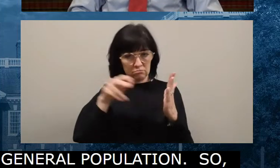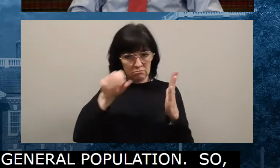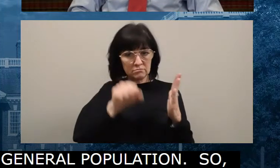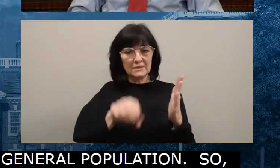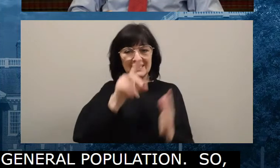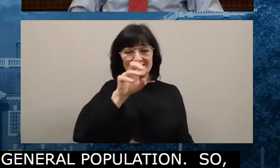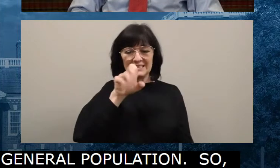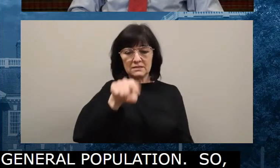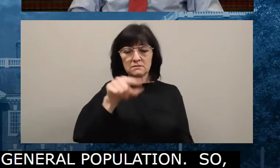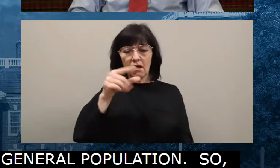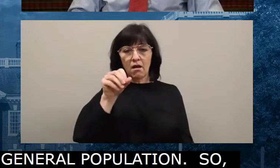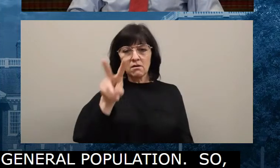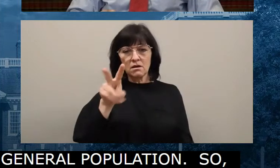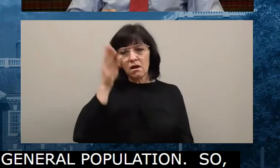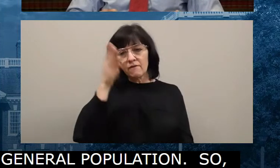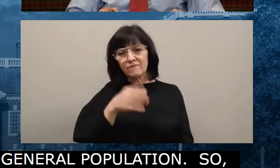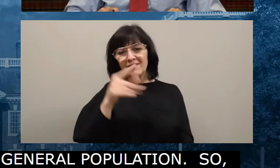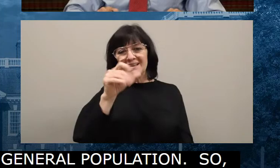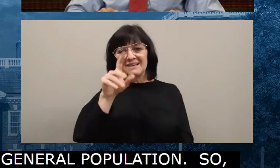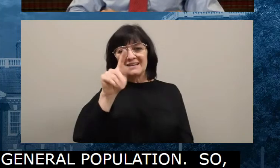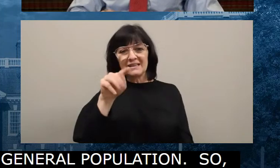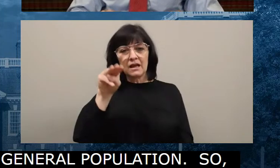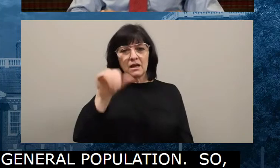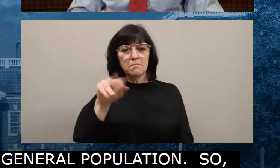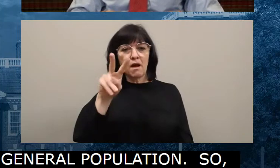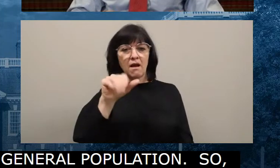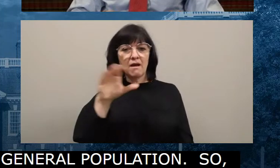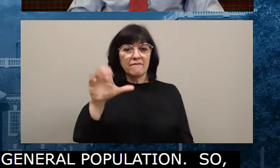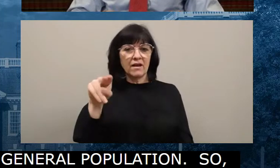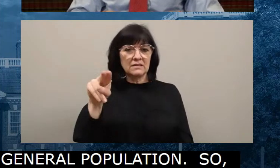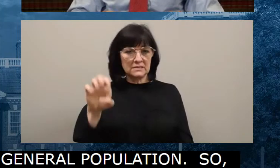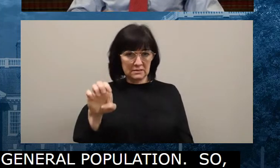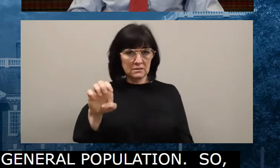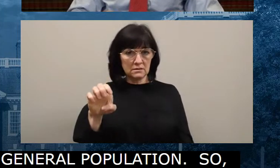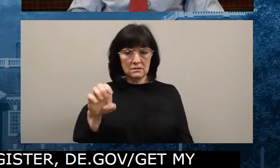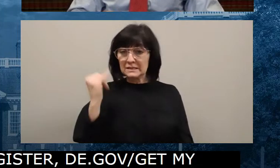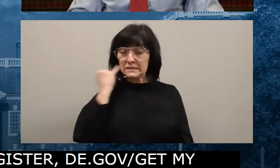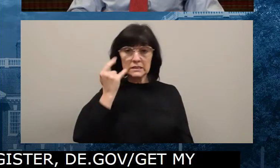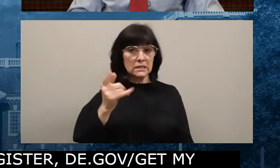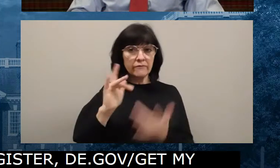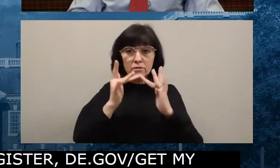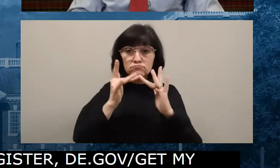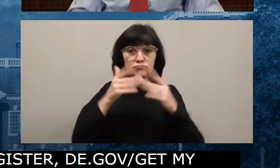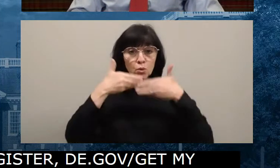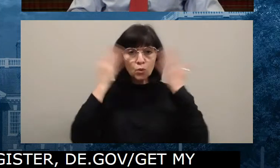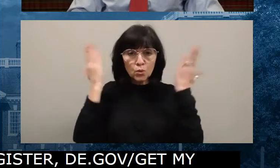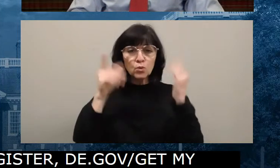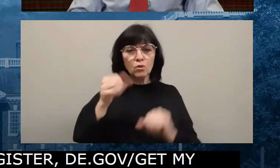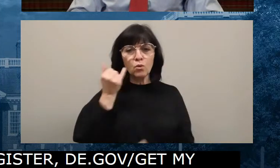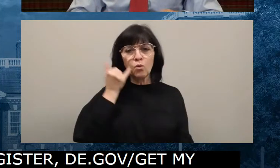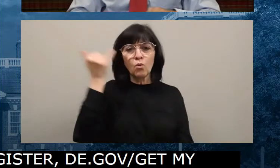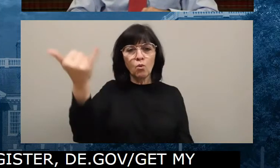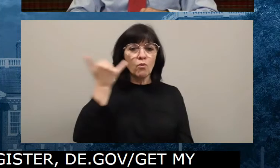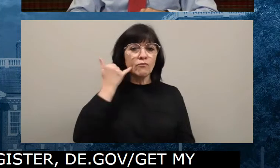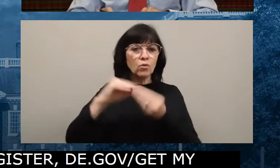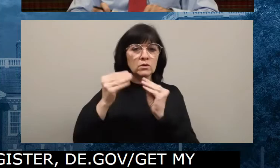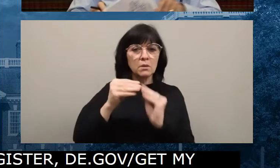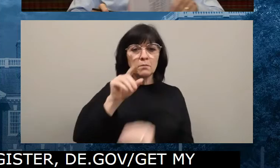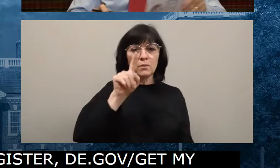de.gov/getmyvaccine, or you can call our number if you don't have that internet access at